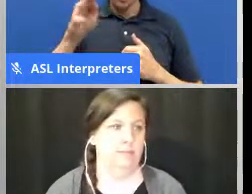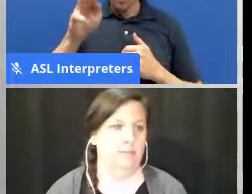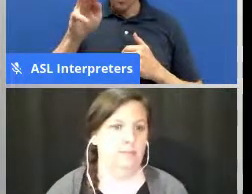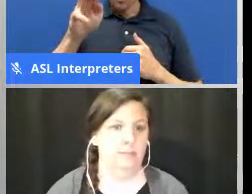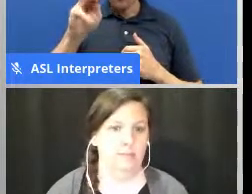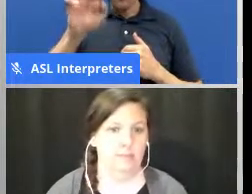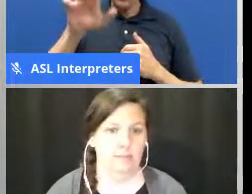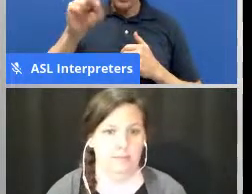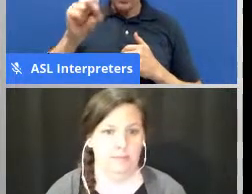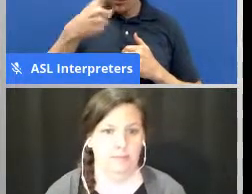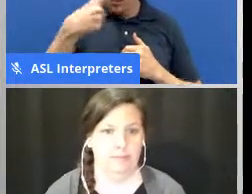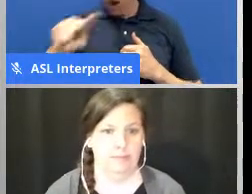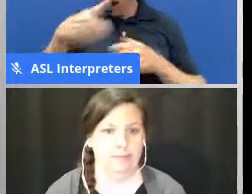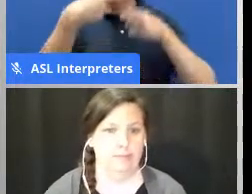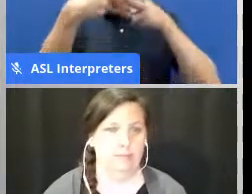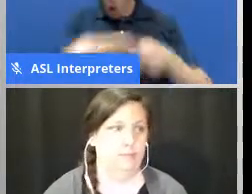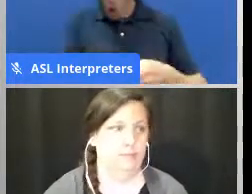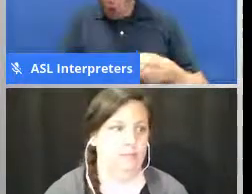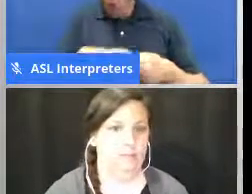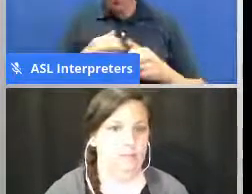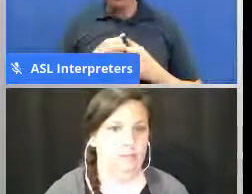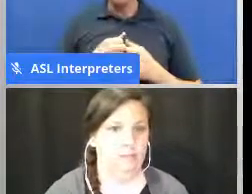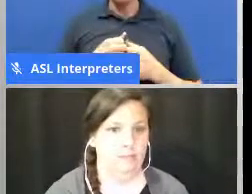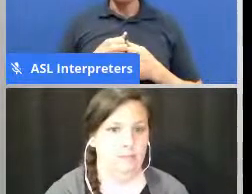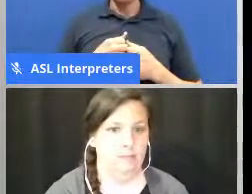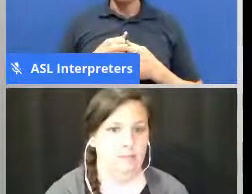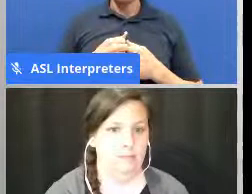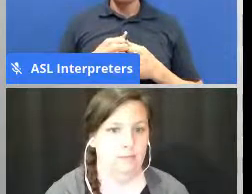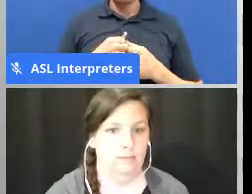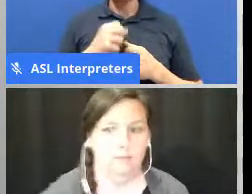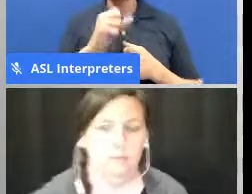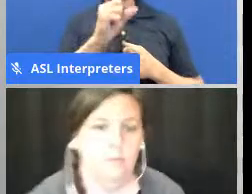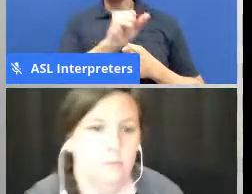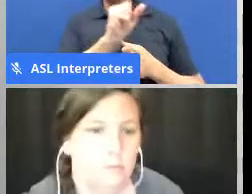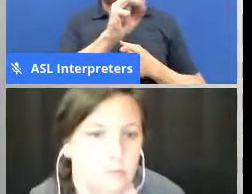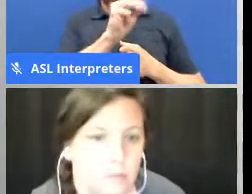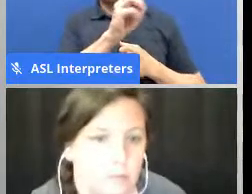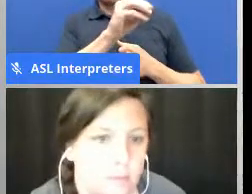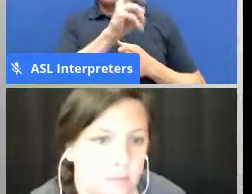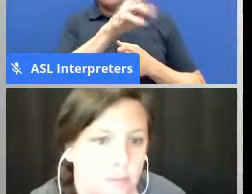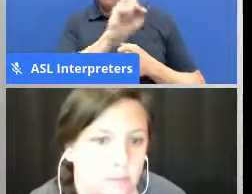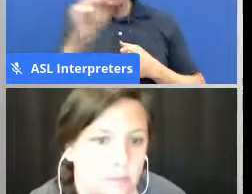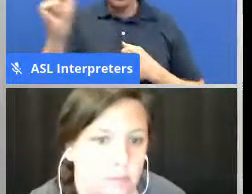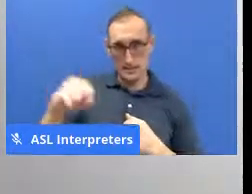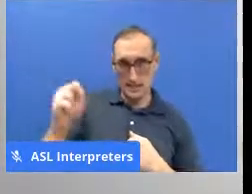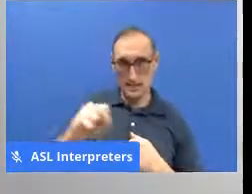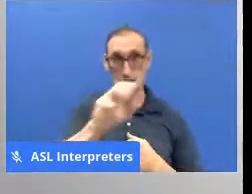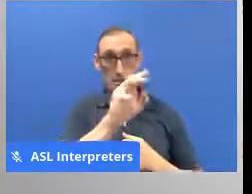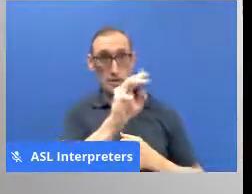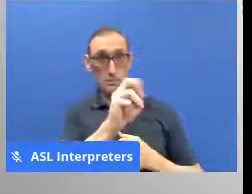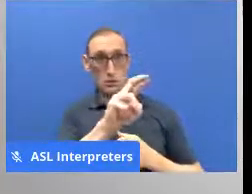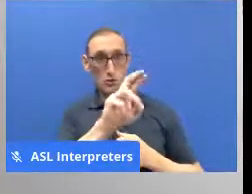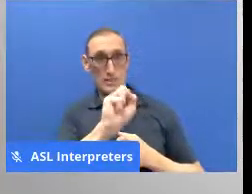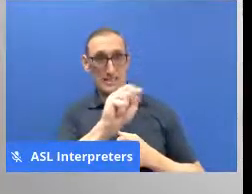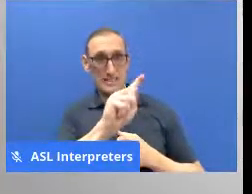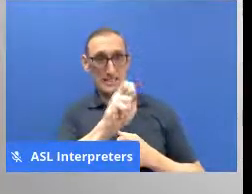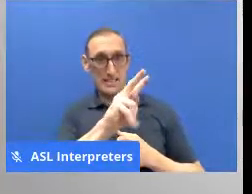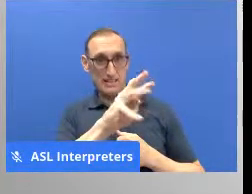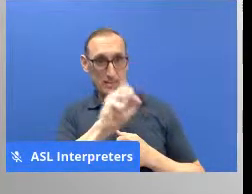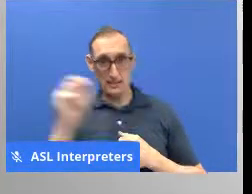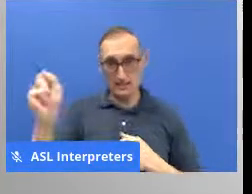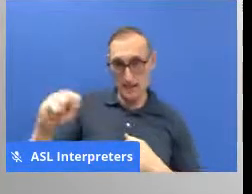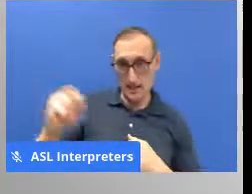the roll? Yes, ma'am. Mr. Davis? Yes. Mr. Stevens? Yes. Ms.